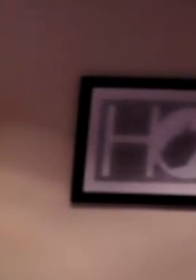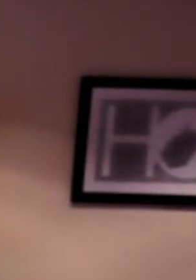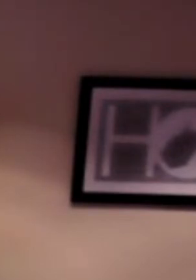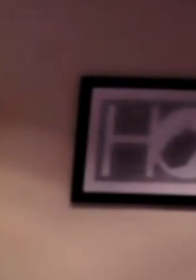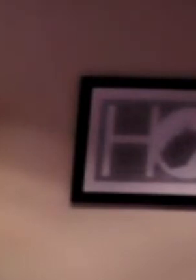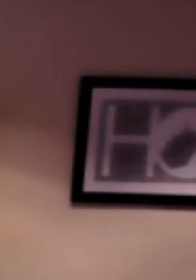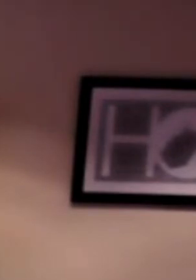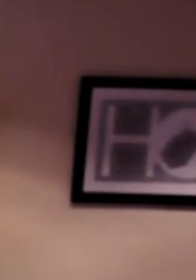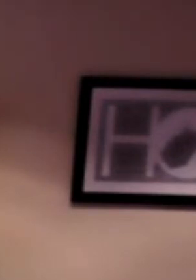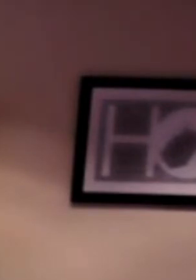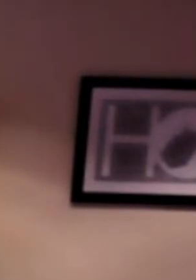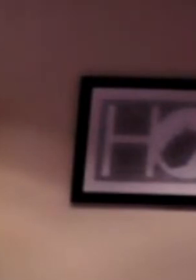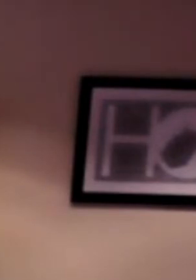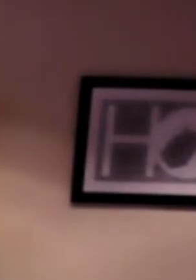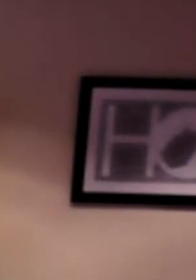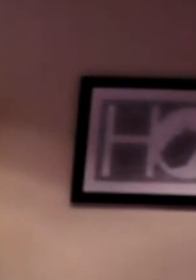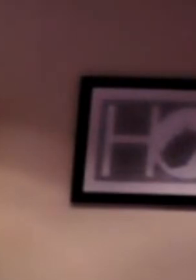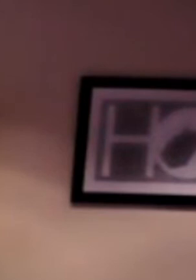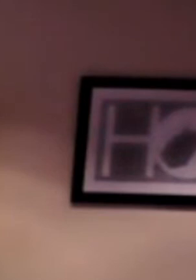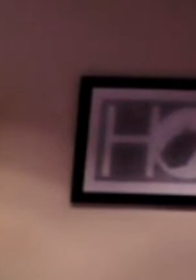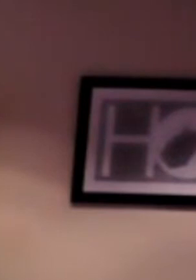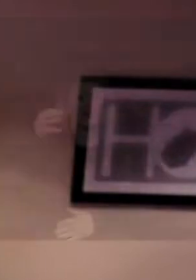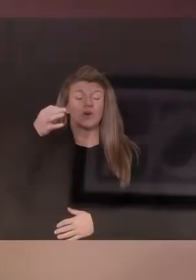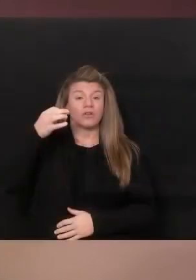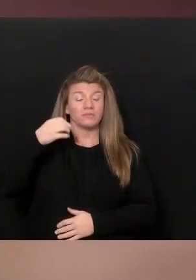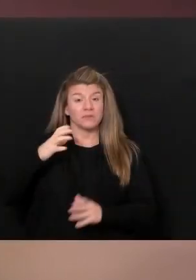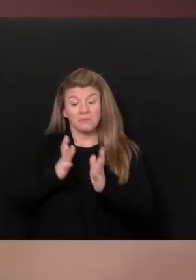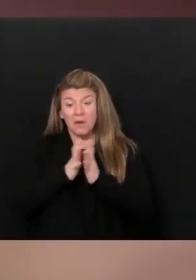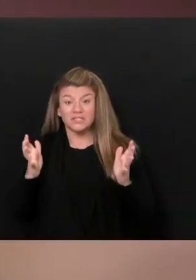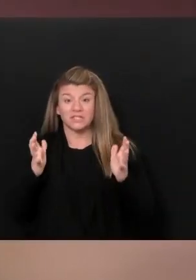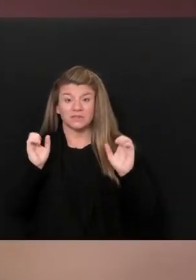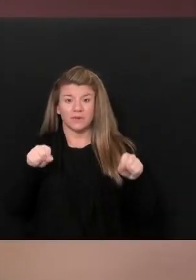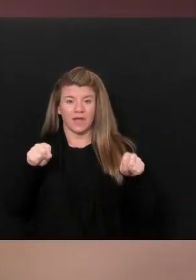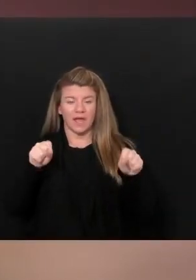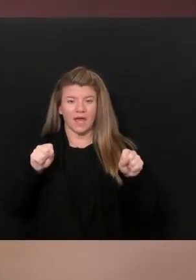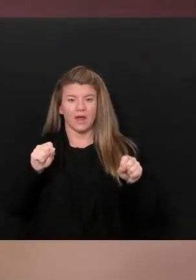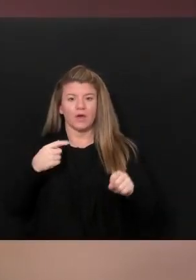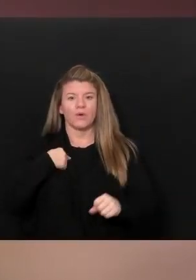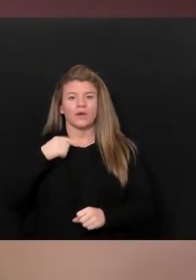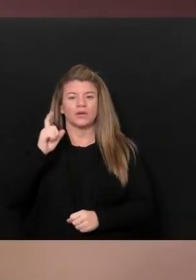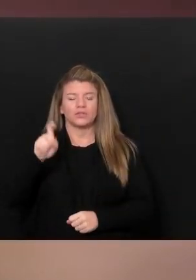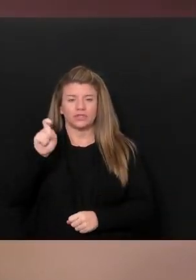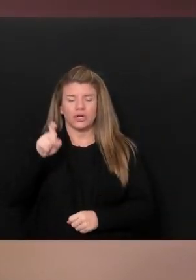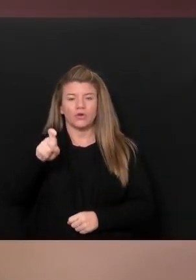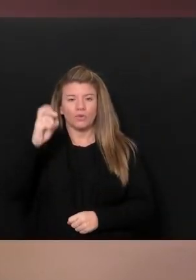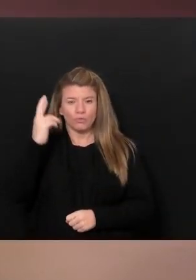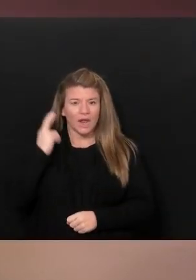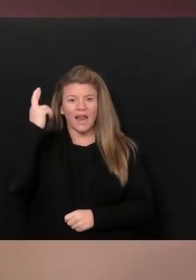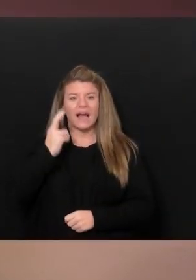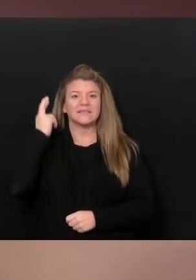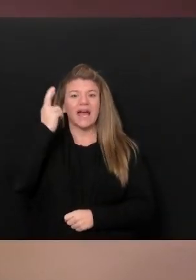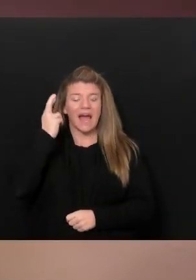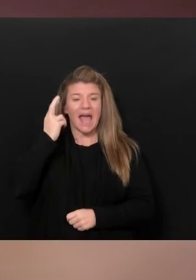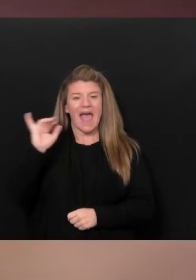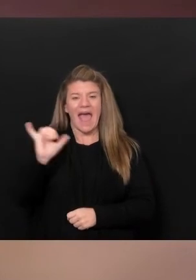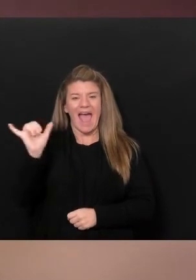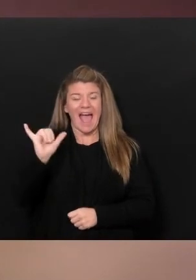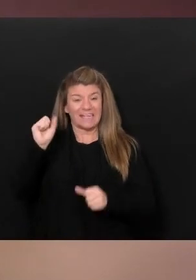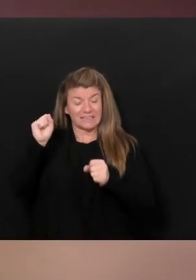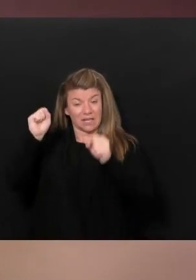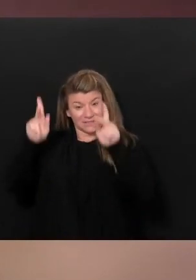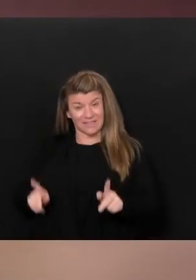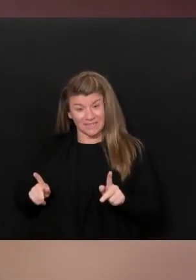the future to the best level that we can, we should realize as a